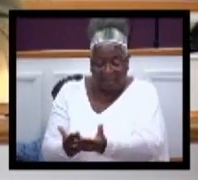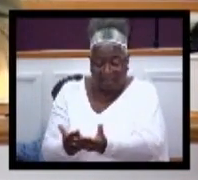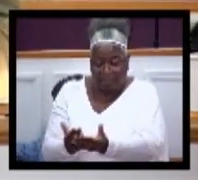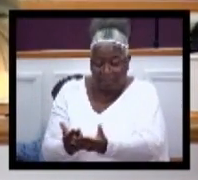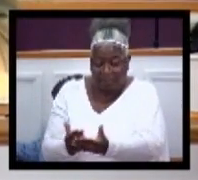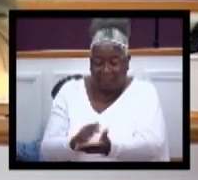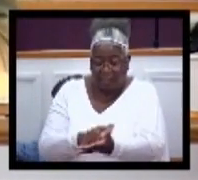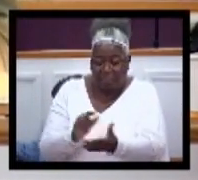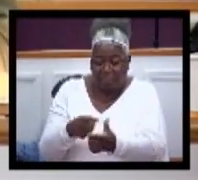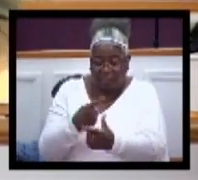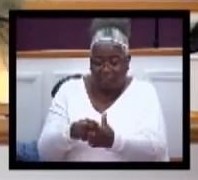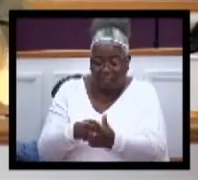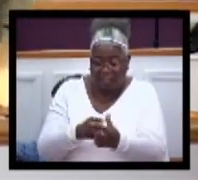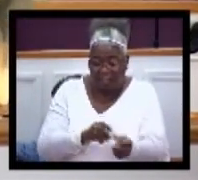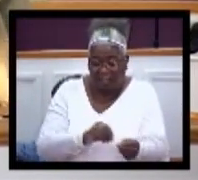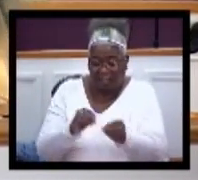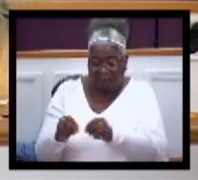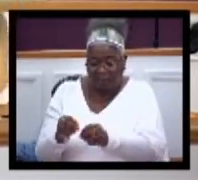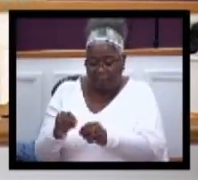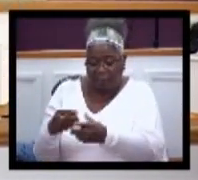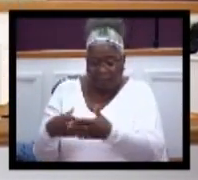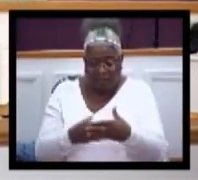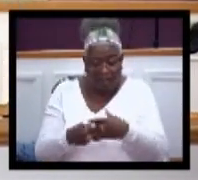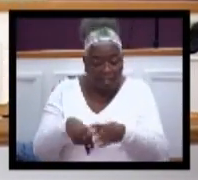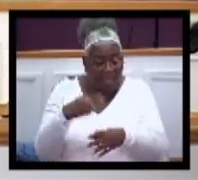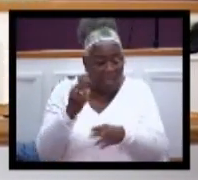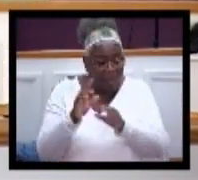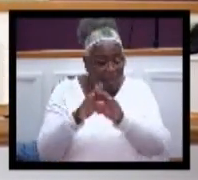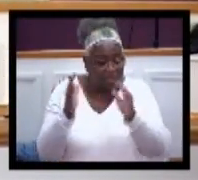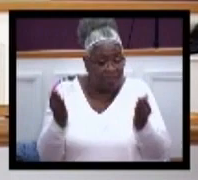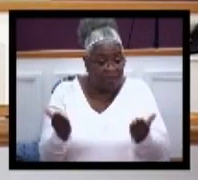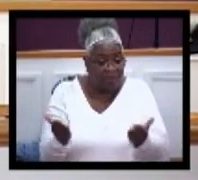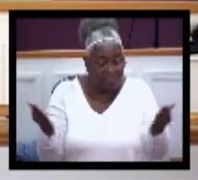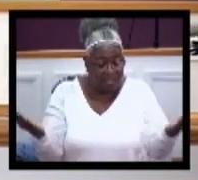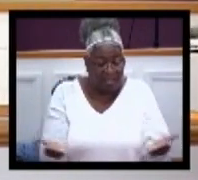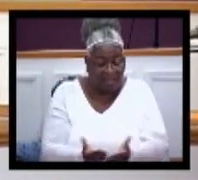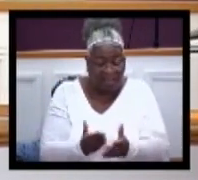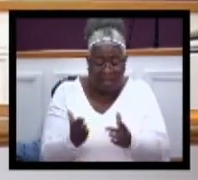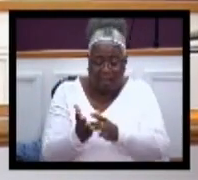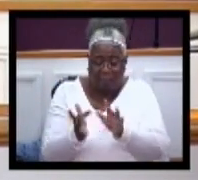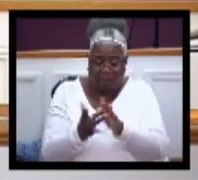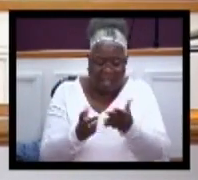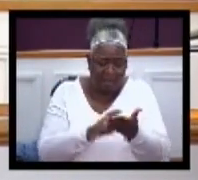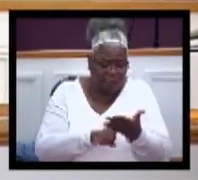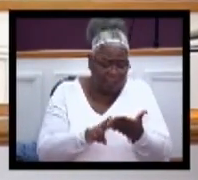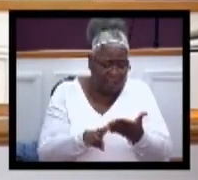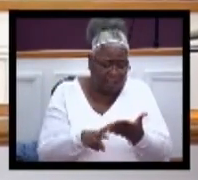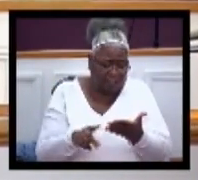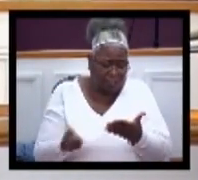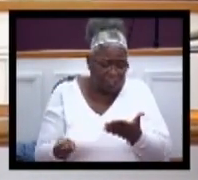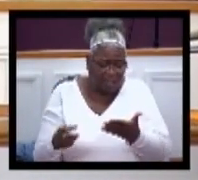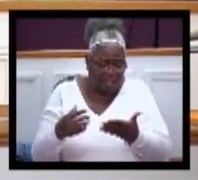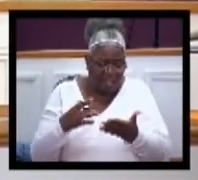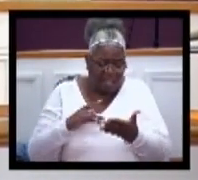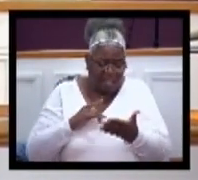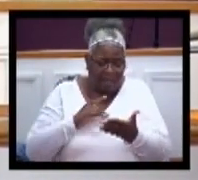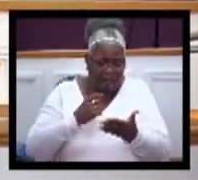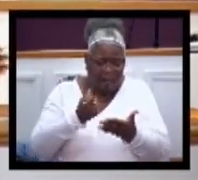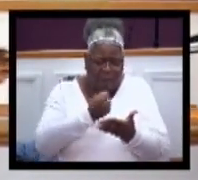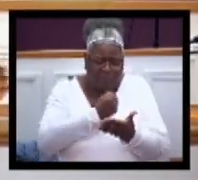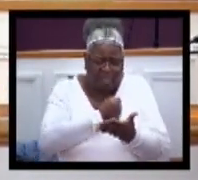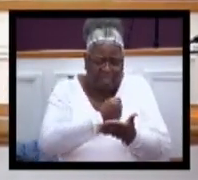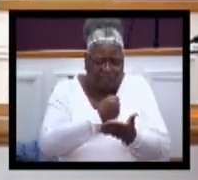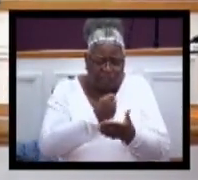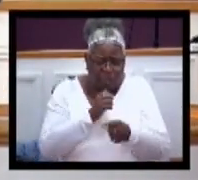Moses out of the basket, and the Bible says she had compassion